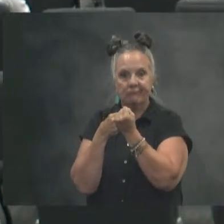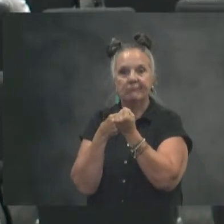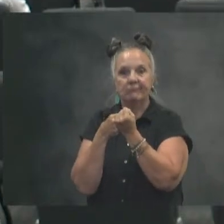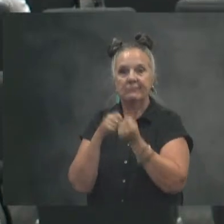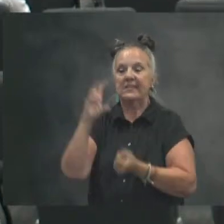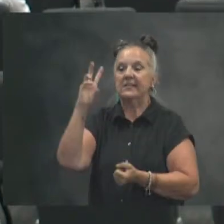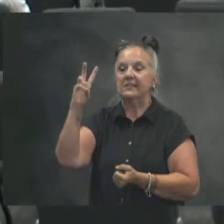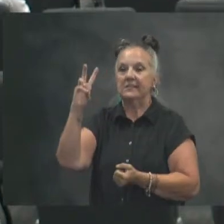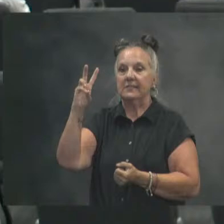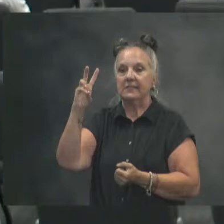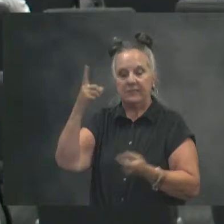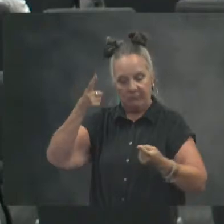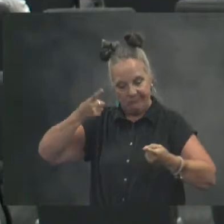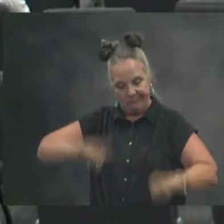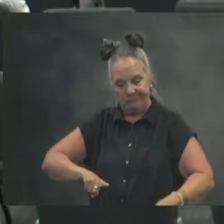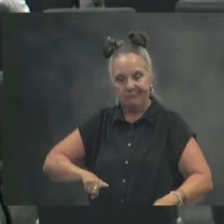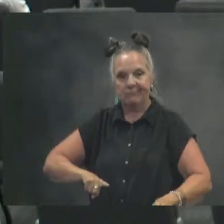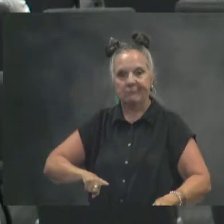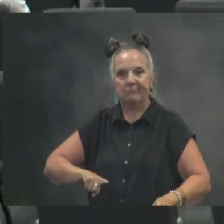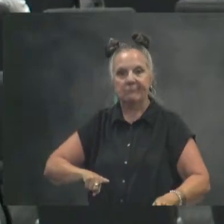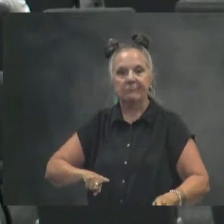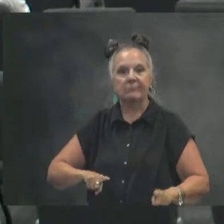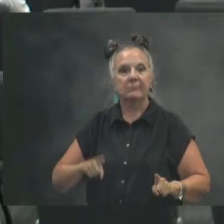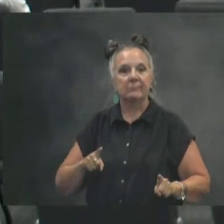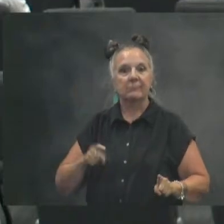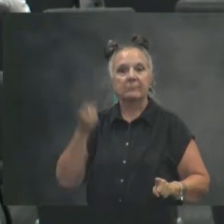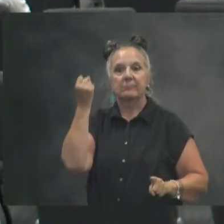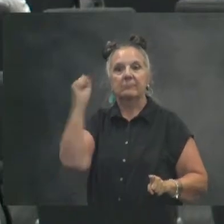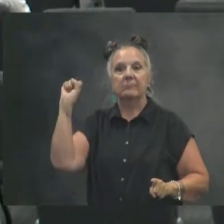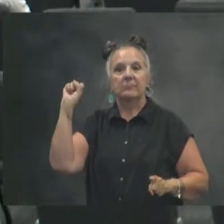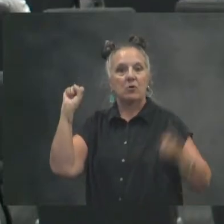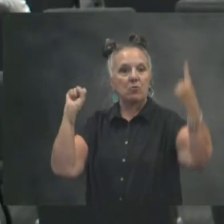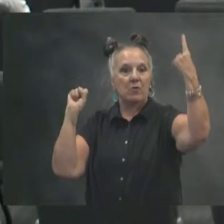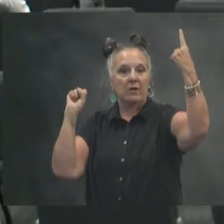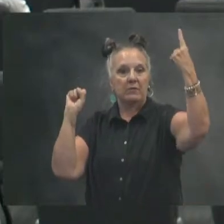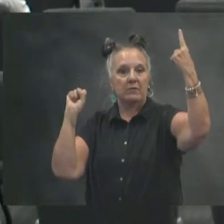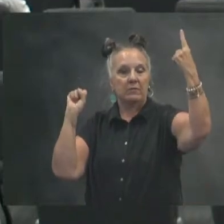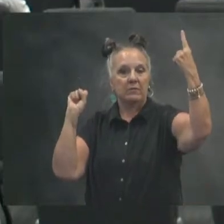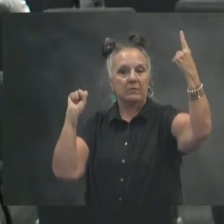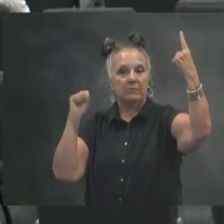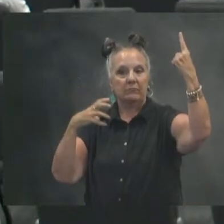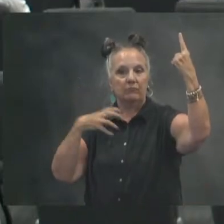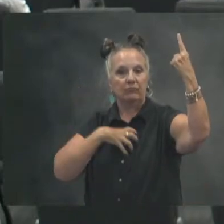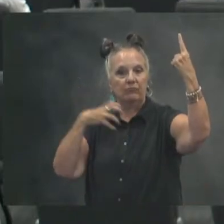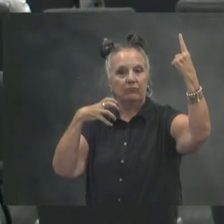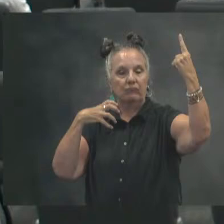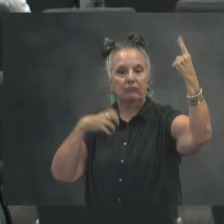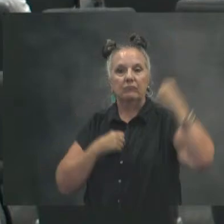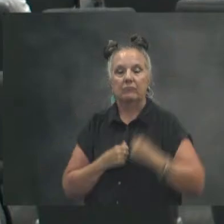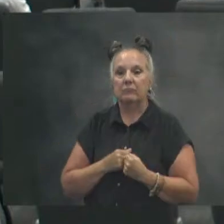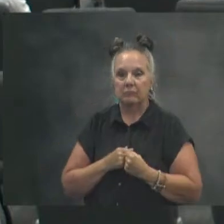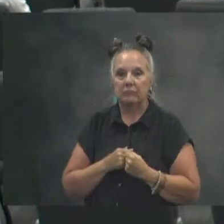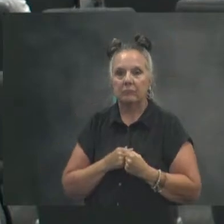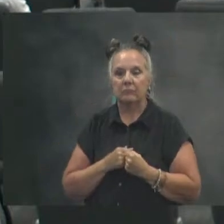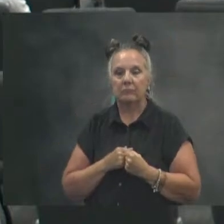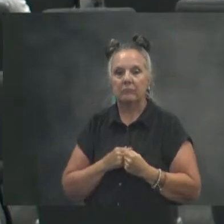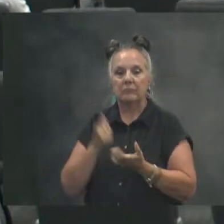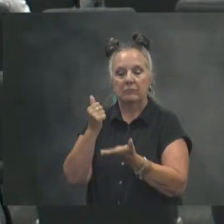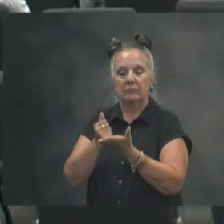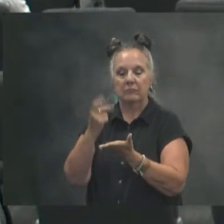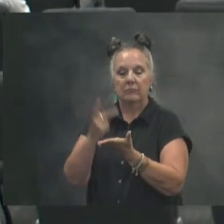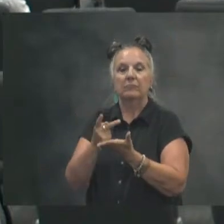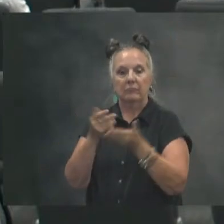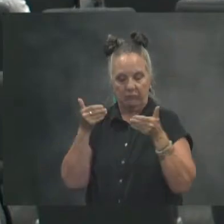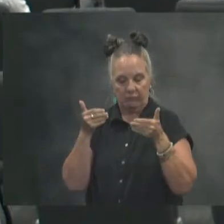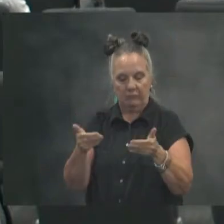6 affirmative, abstentions, 1. And we have an approved set